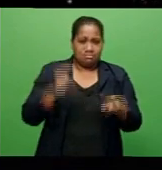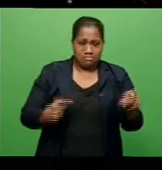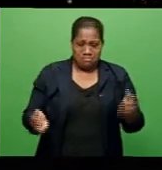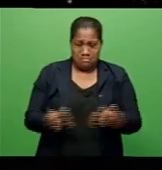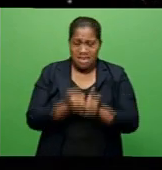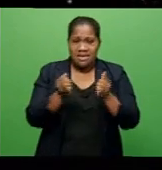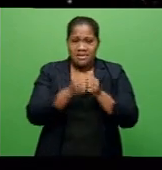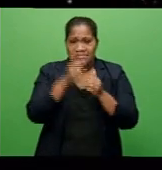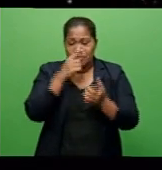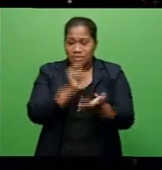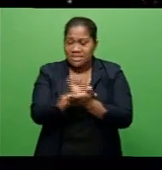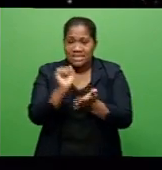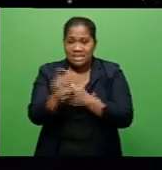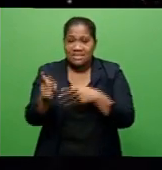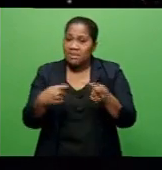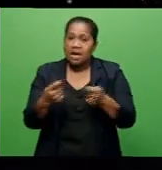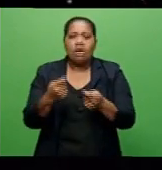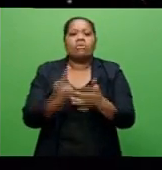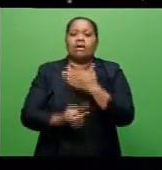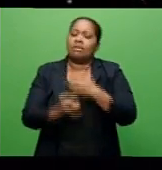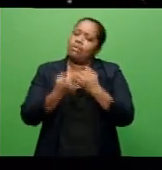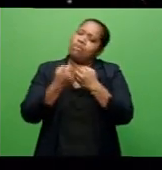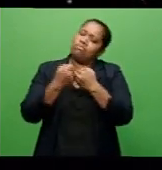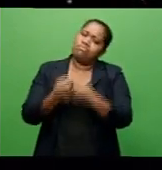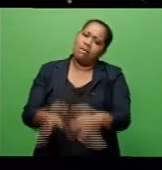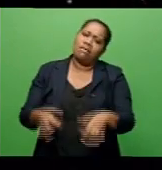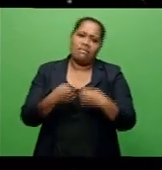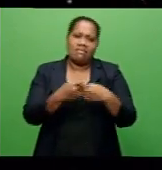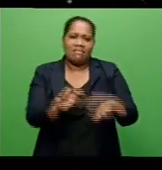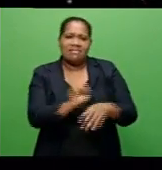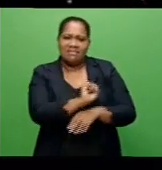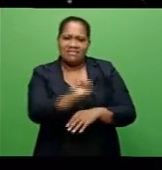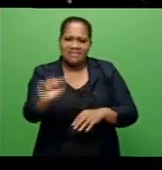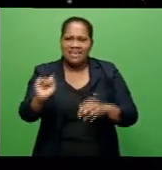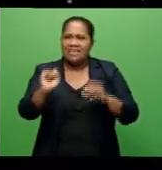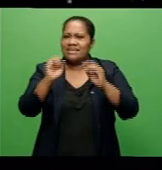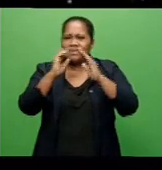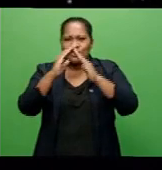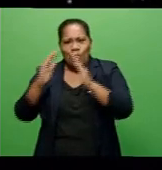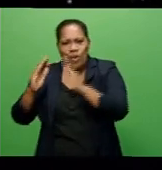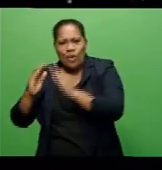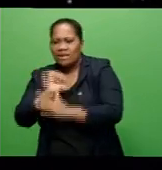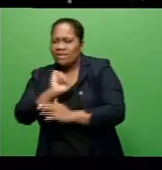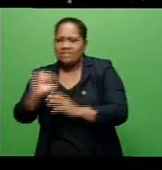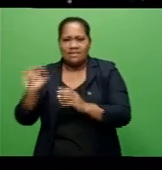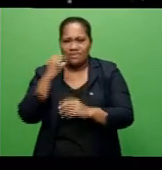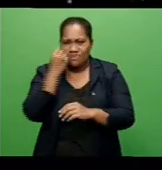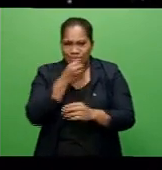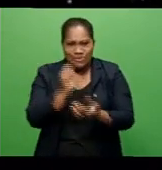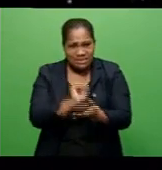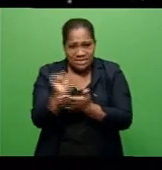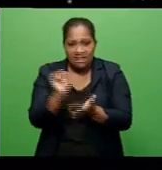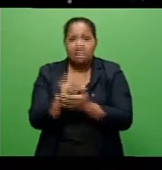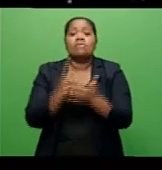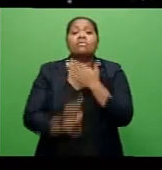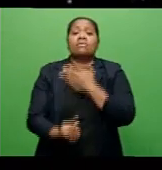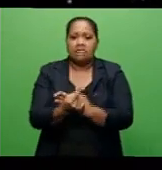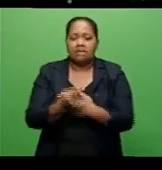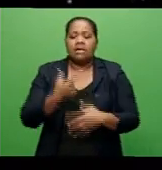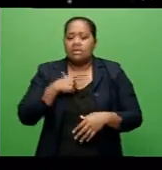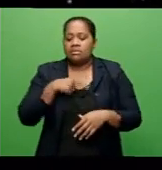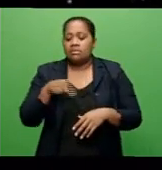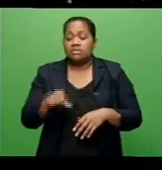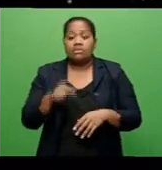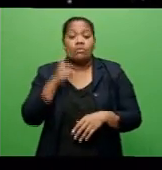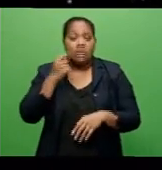produce, while others had suffered significant damage to their stall as floodwaters entered the Bar Market area.